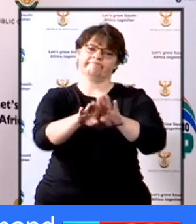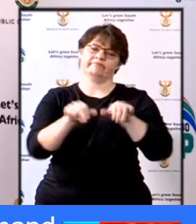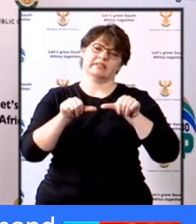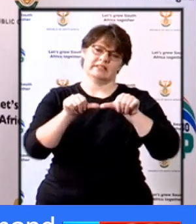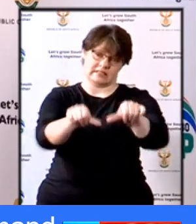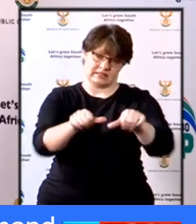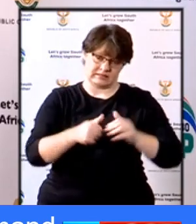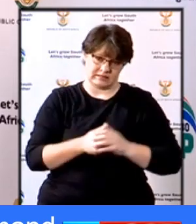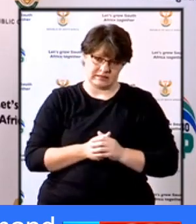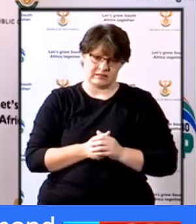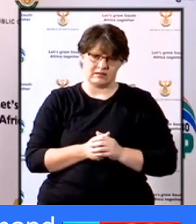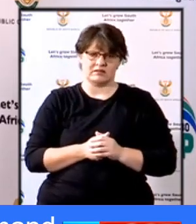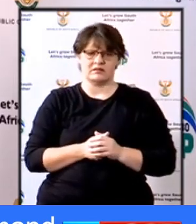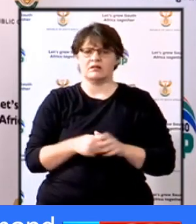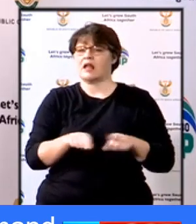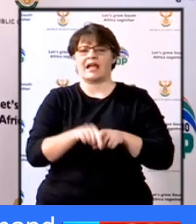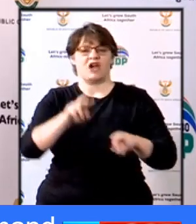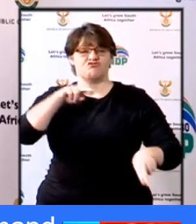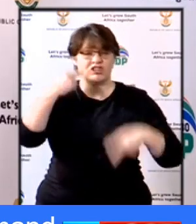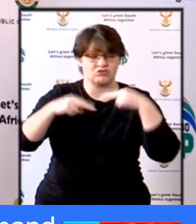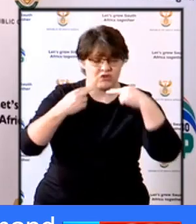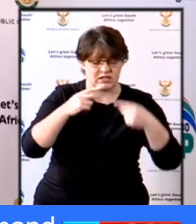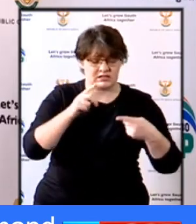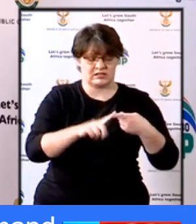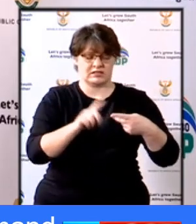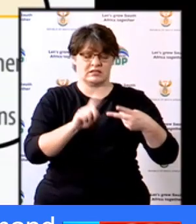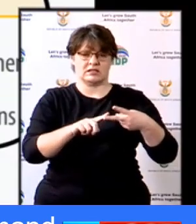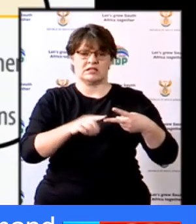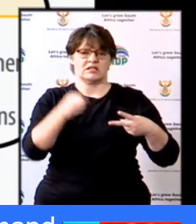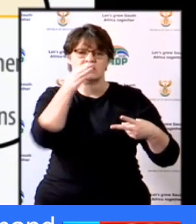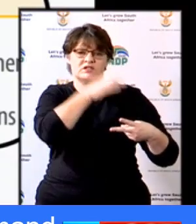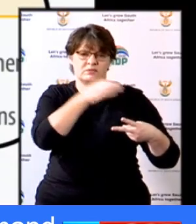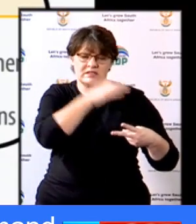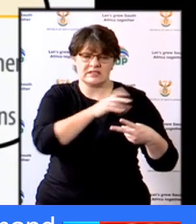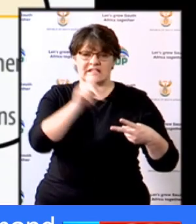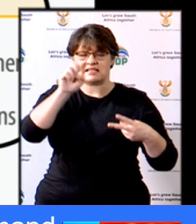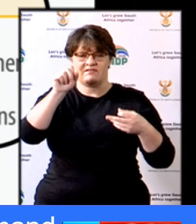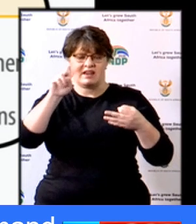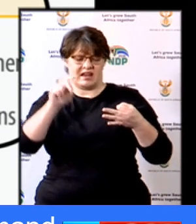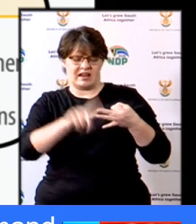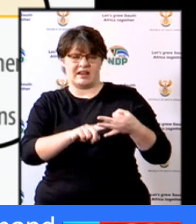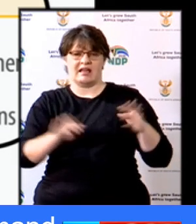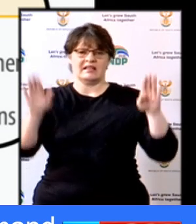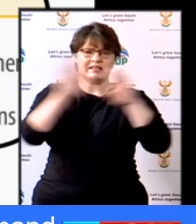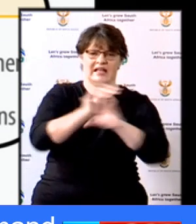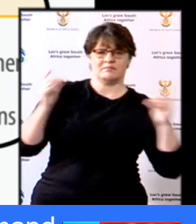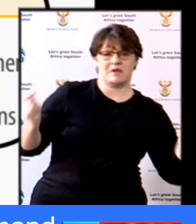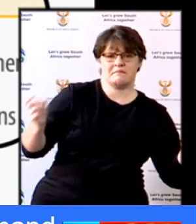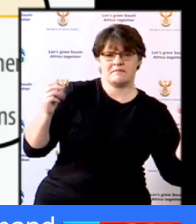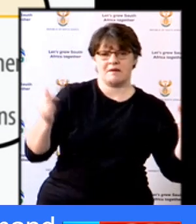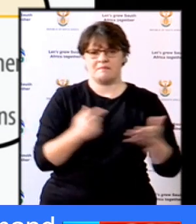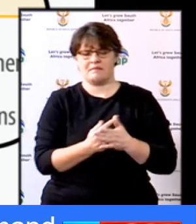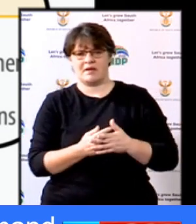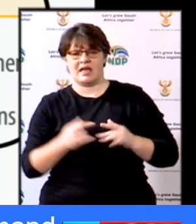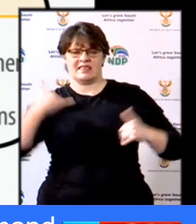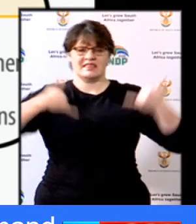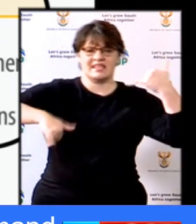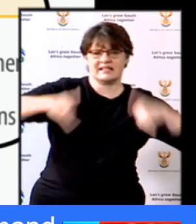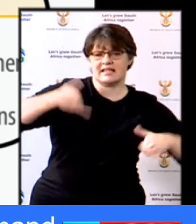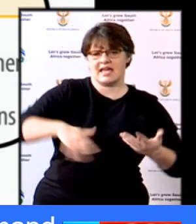These will include places such as restaurants, shebeens, taverns, nightclubs, bars, cinemas,